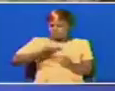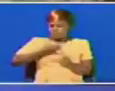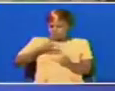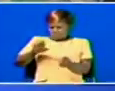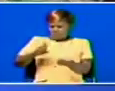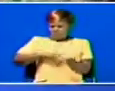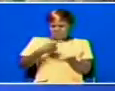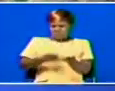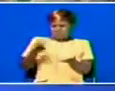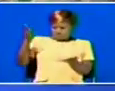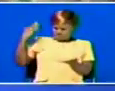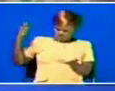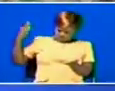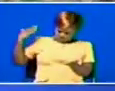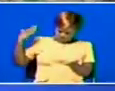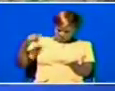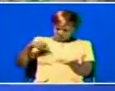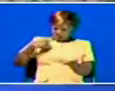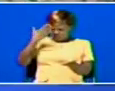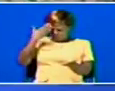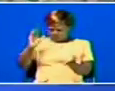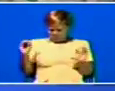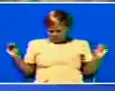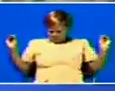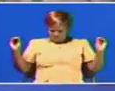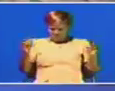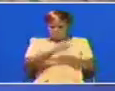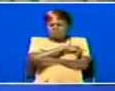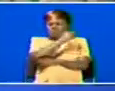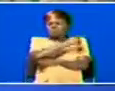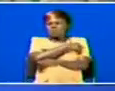resources. Hapa wali, sisi atuka tunajua hospitali